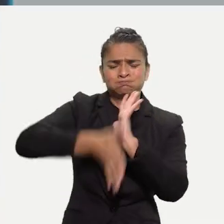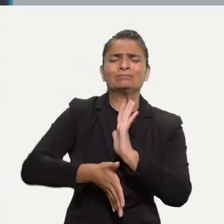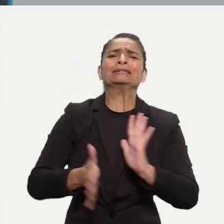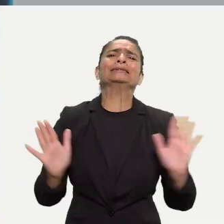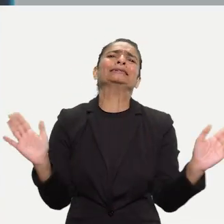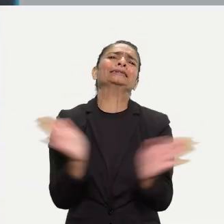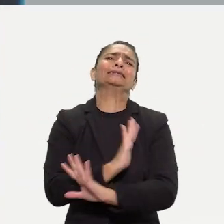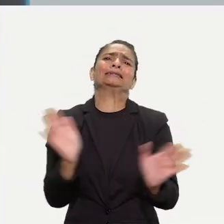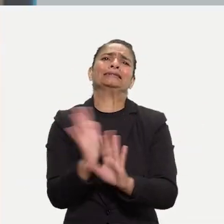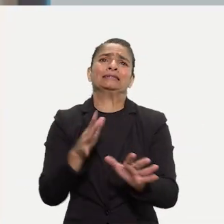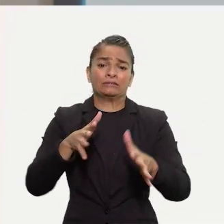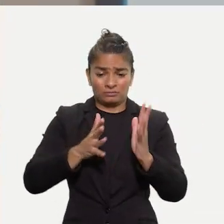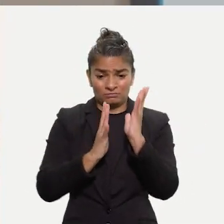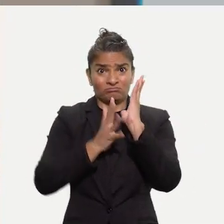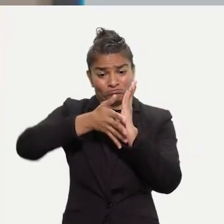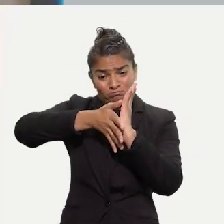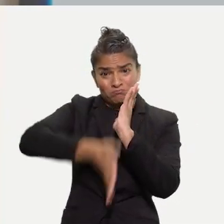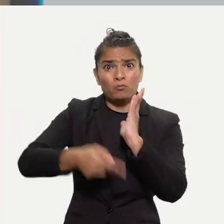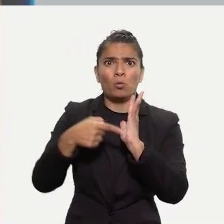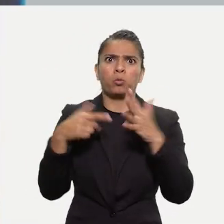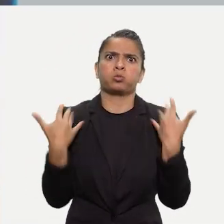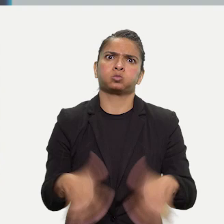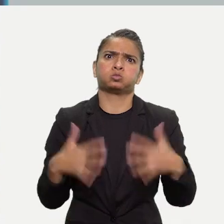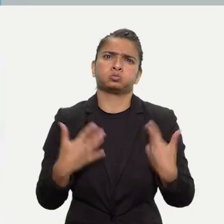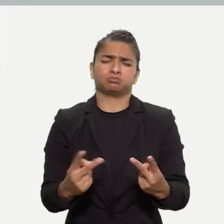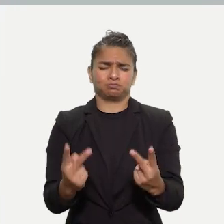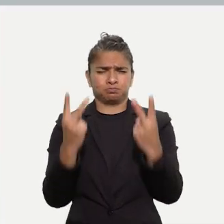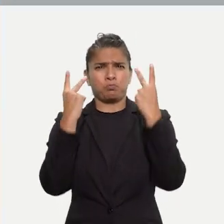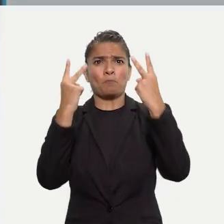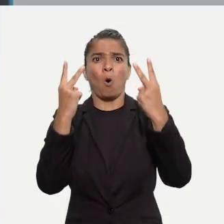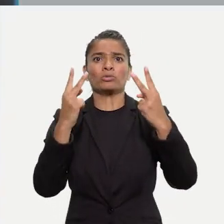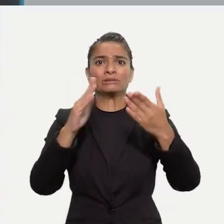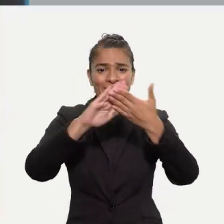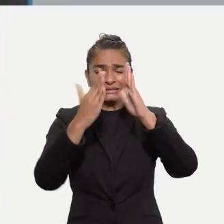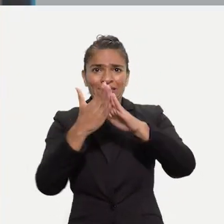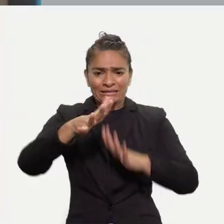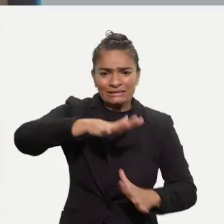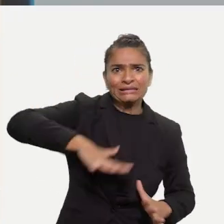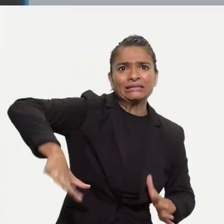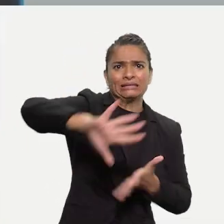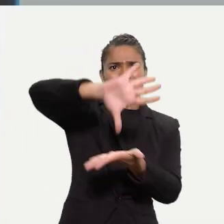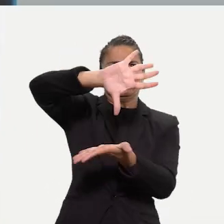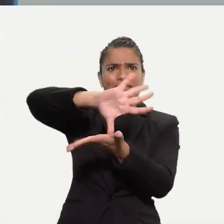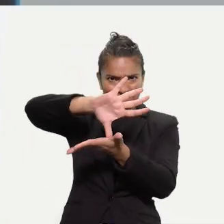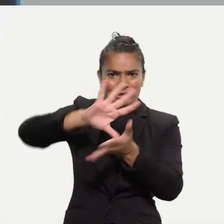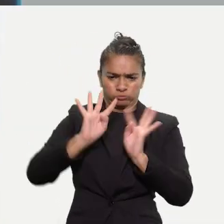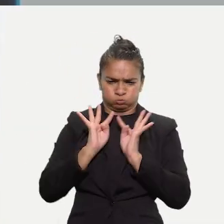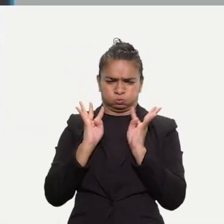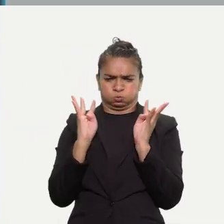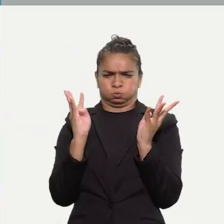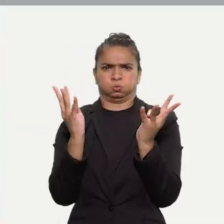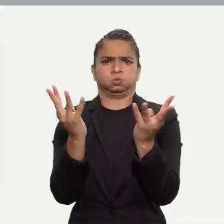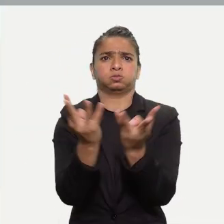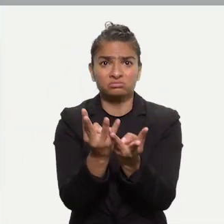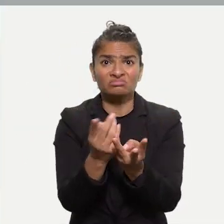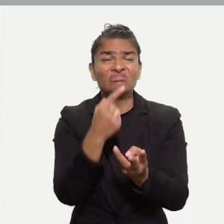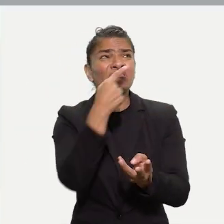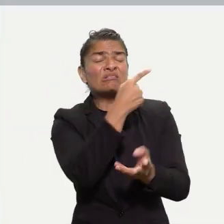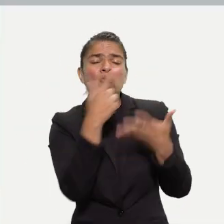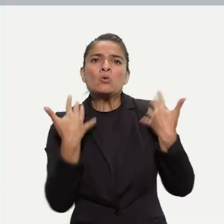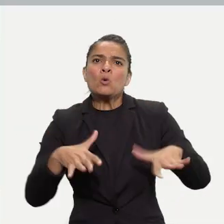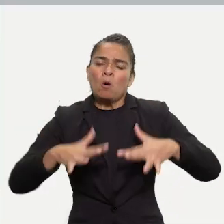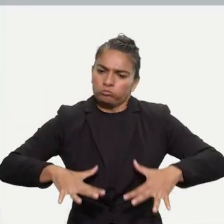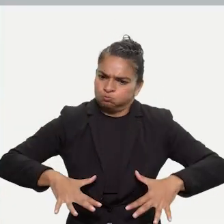like deforestation of the mangrove, and you will understand why mangrove is so important. We have a belt of